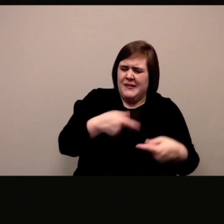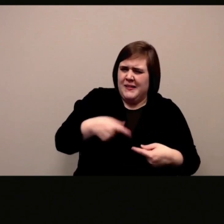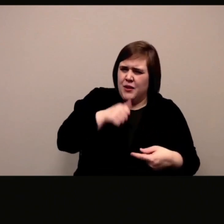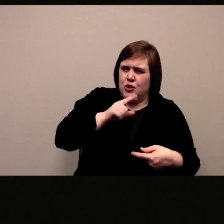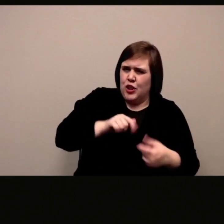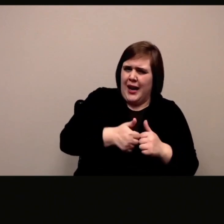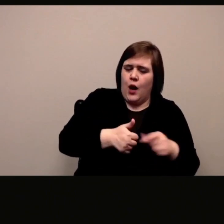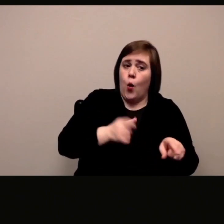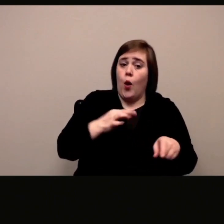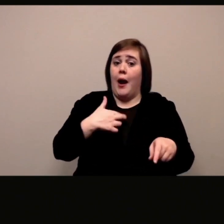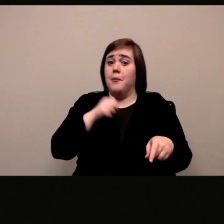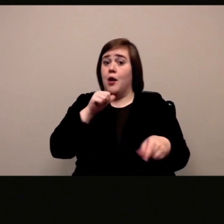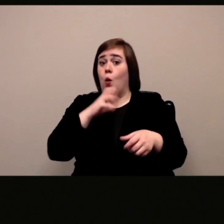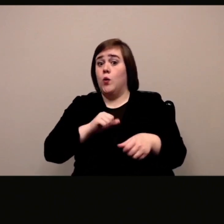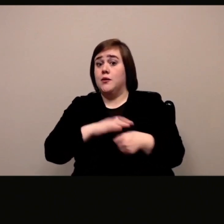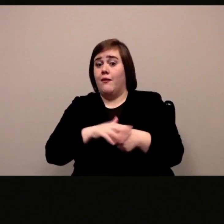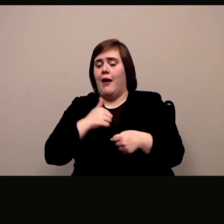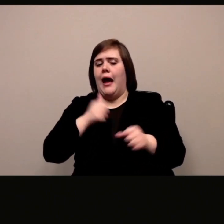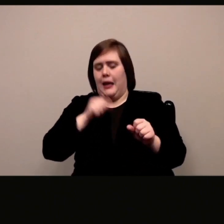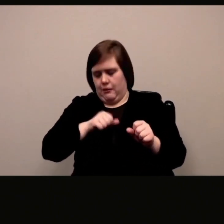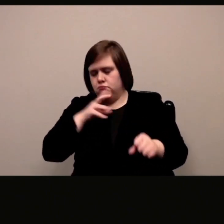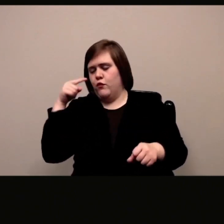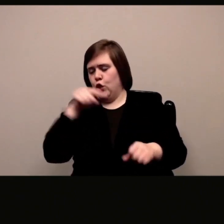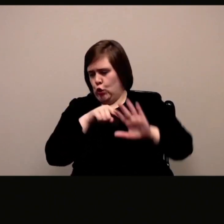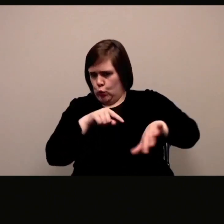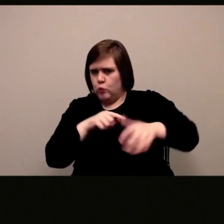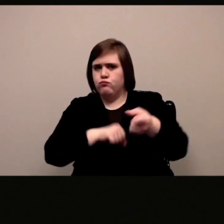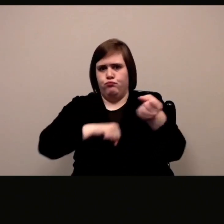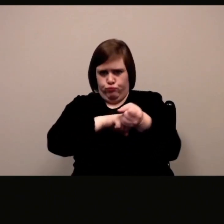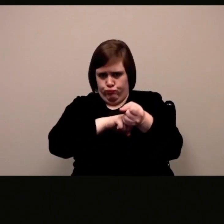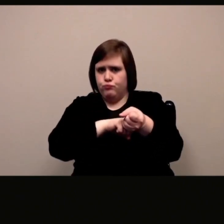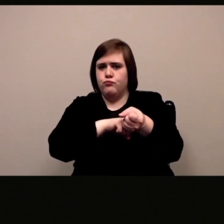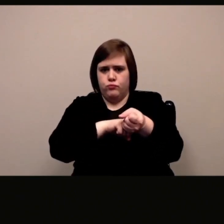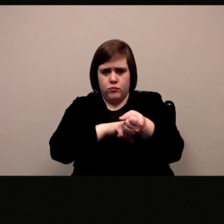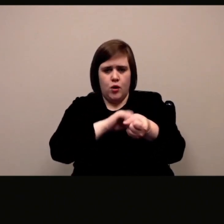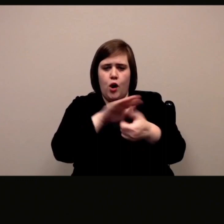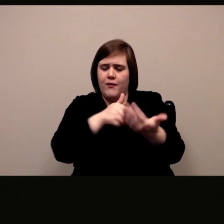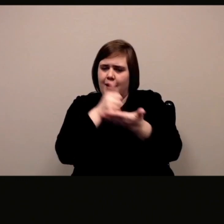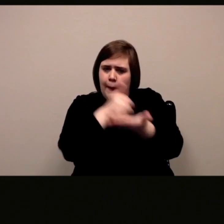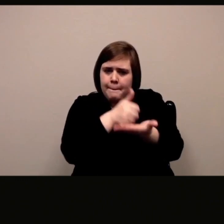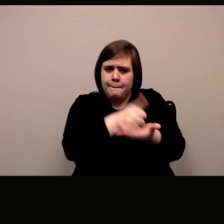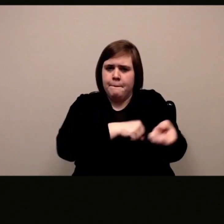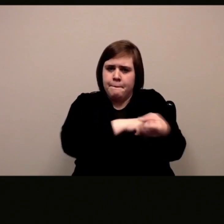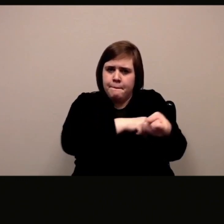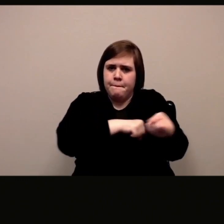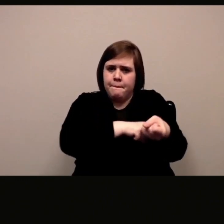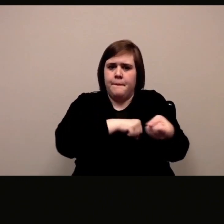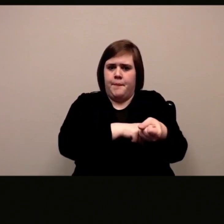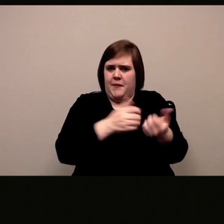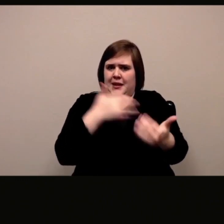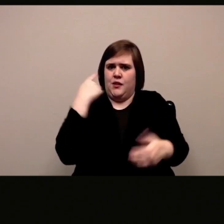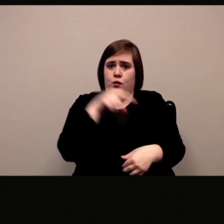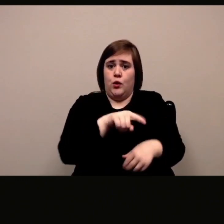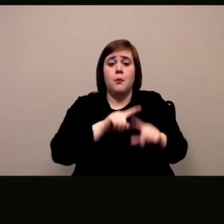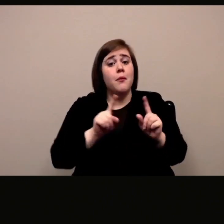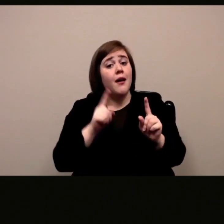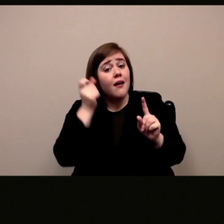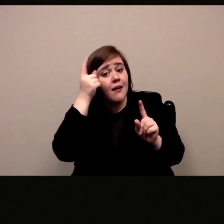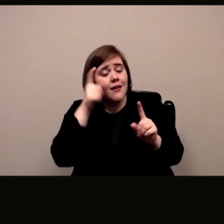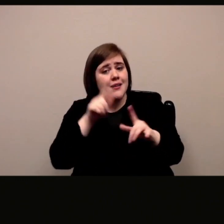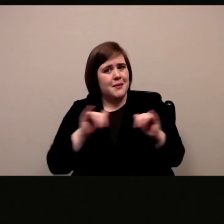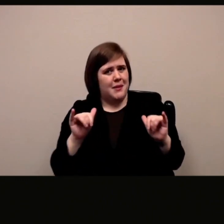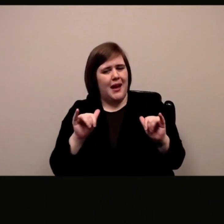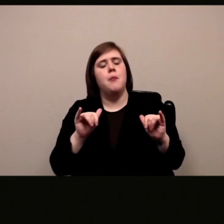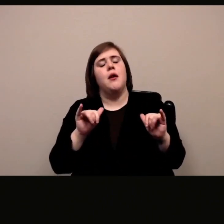not old enough. Yes, I will do that for you. I will make all that easier for you. But then you also have to learn the battle